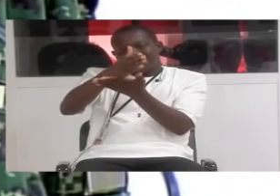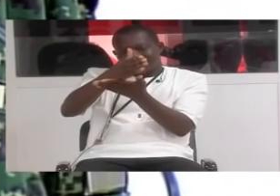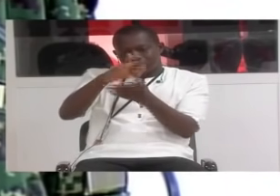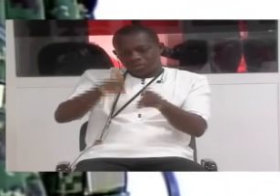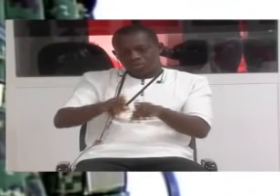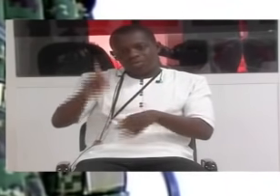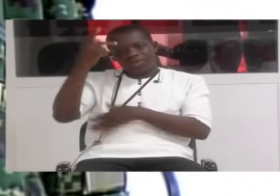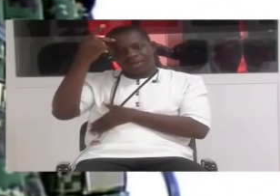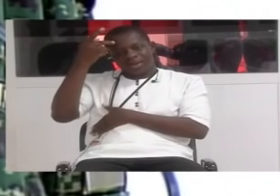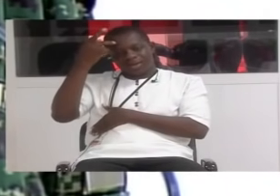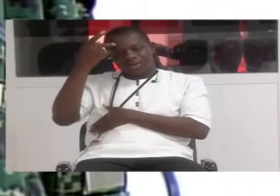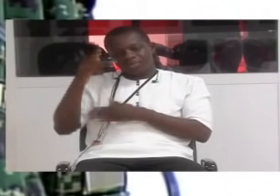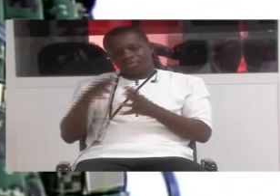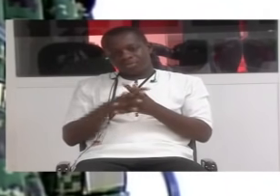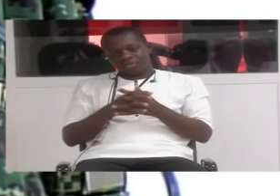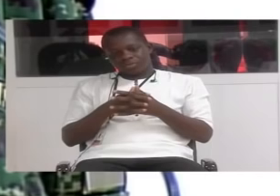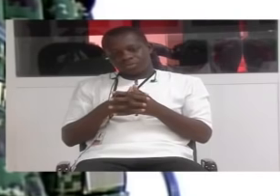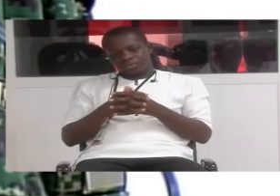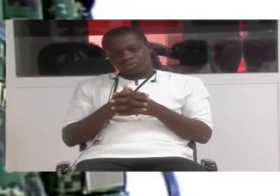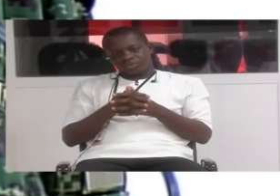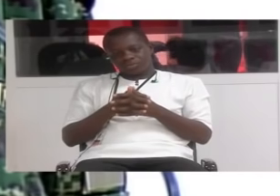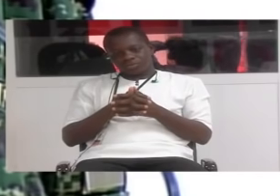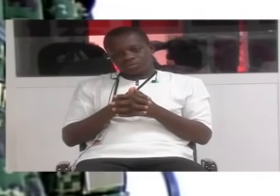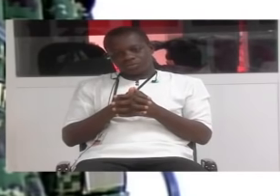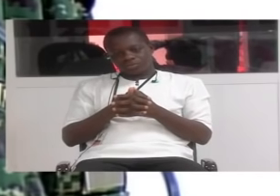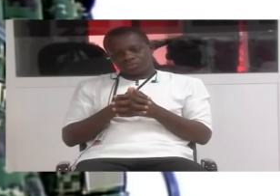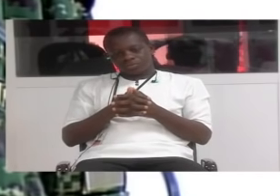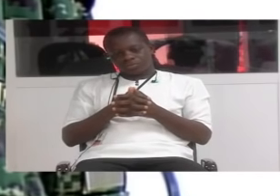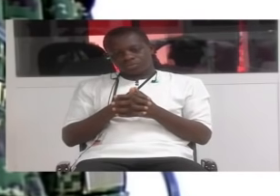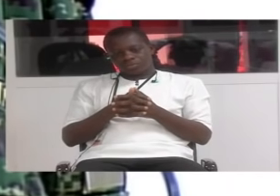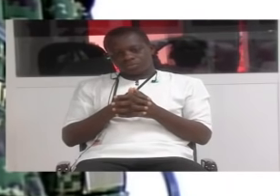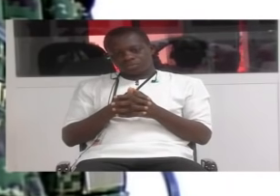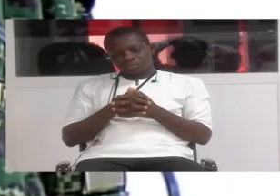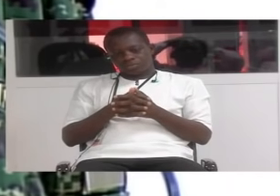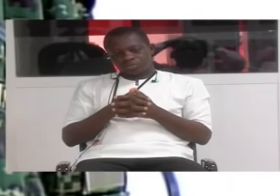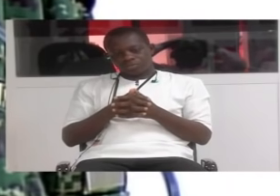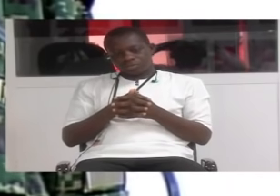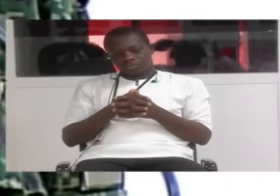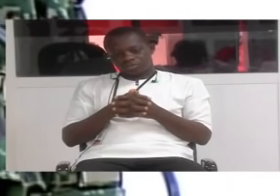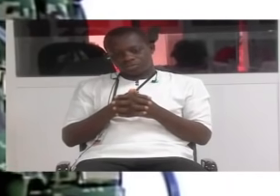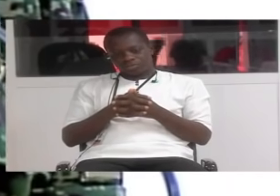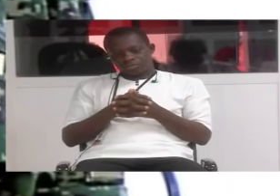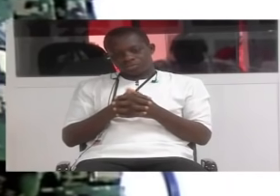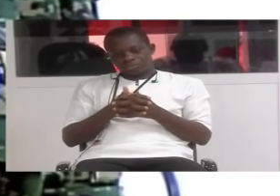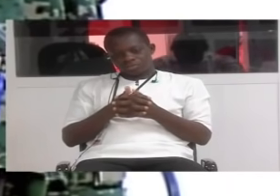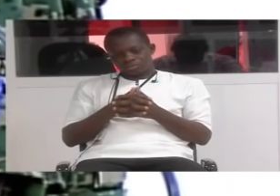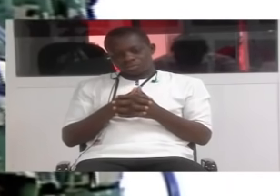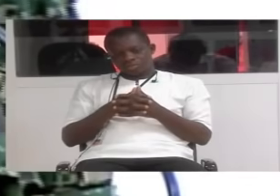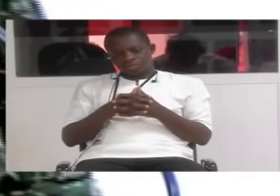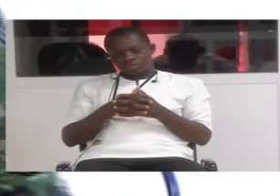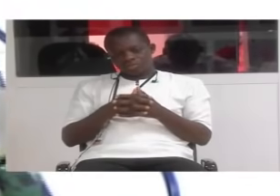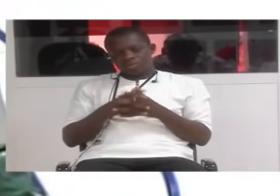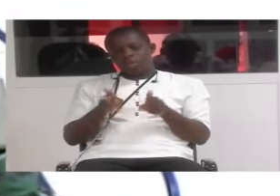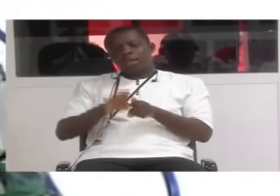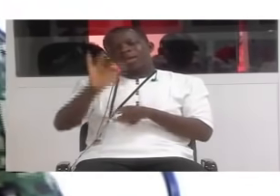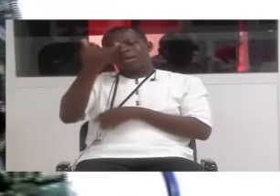ngeen defé li ngeen wara def be paré de ngeen delu wat Kanilay moy delu bobu lamo laccé lana tax ngeen delu wat Kanilay wa